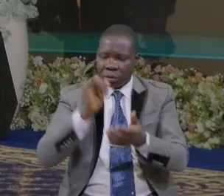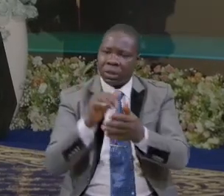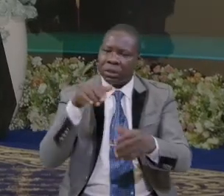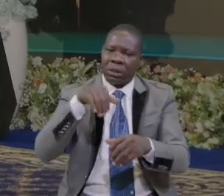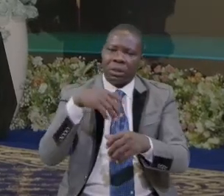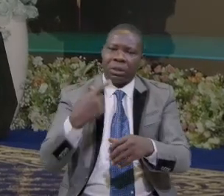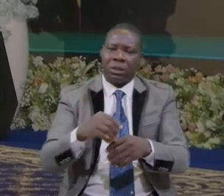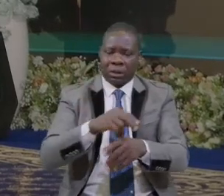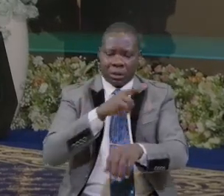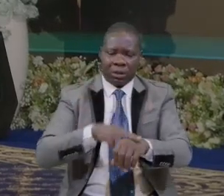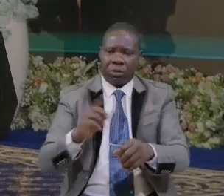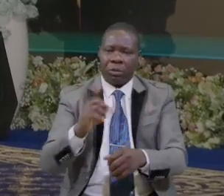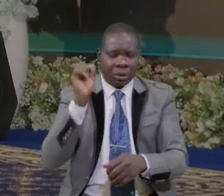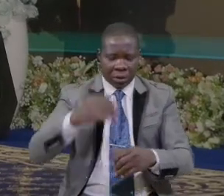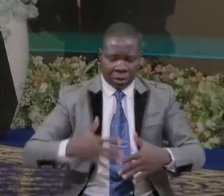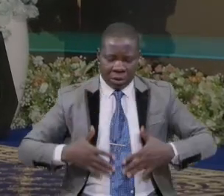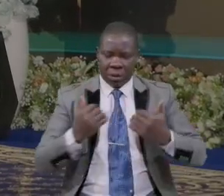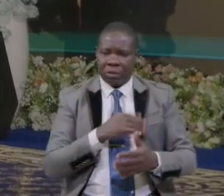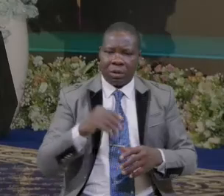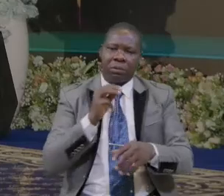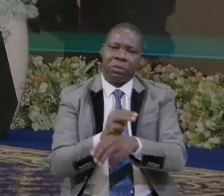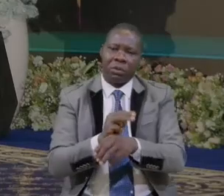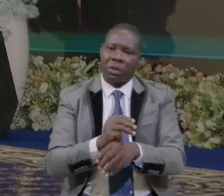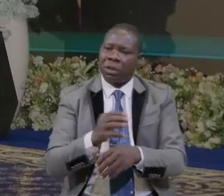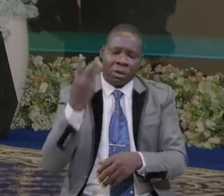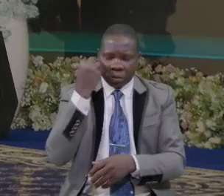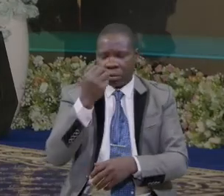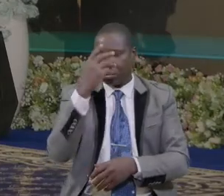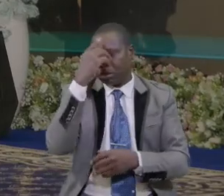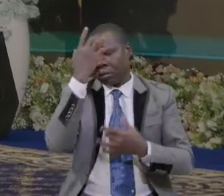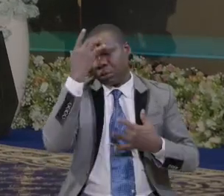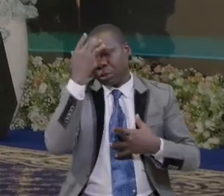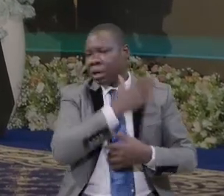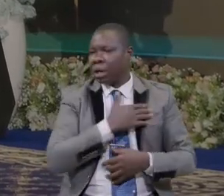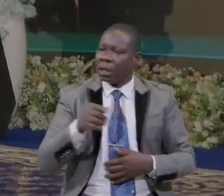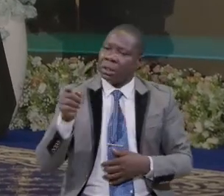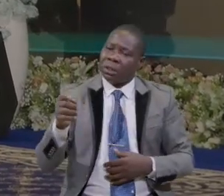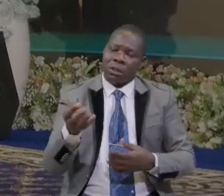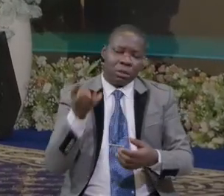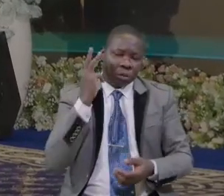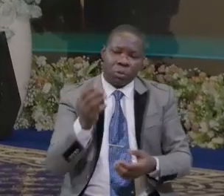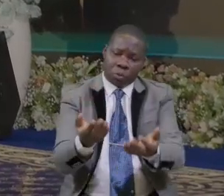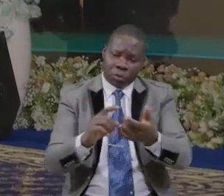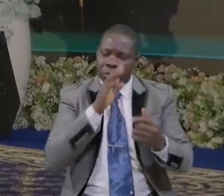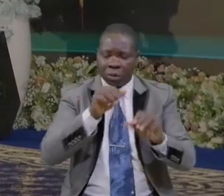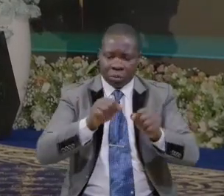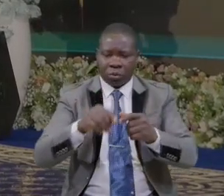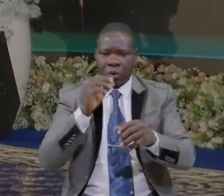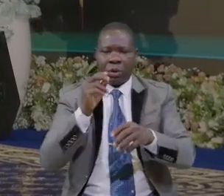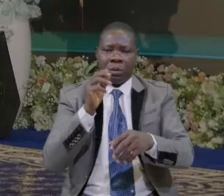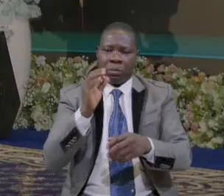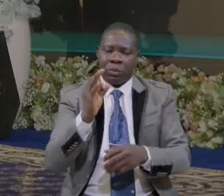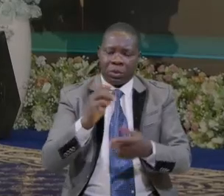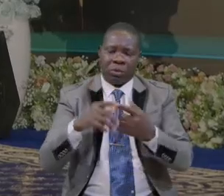was sick. And he wanted to be able to minister to a sick nation and bring that nation to the